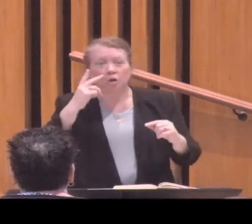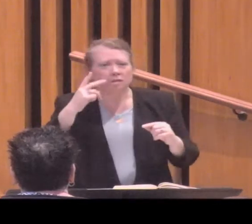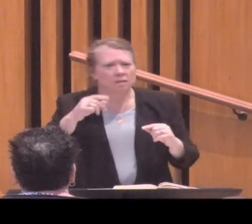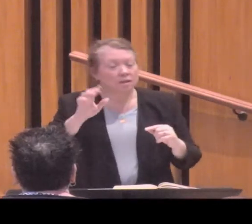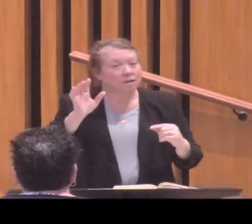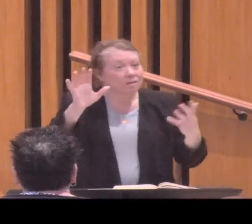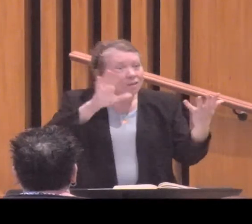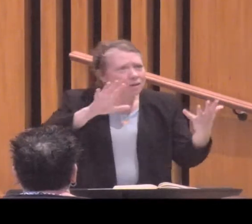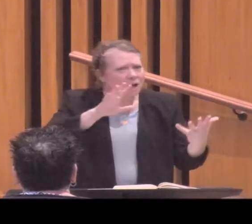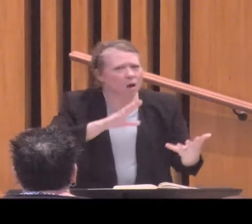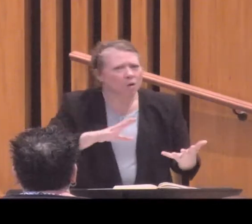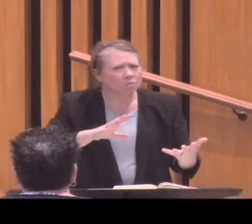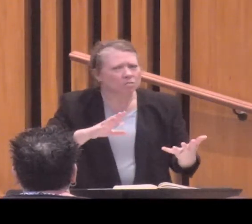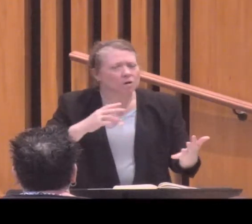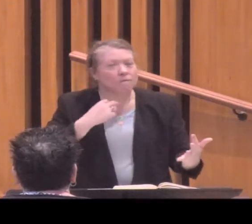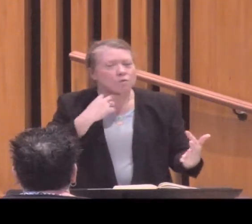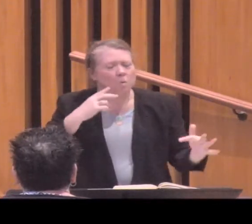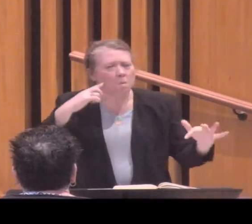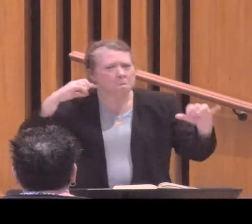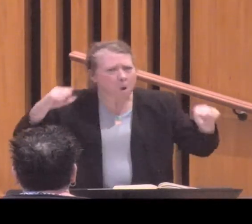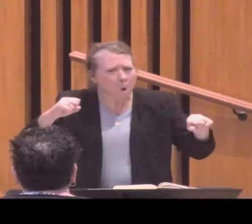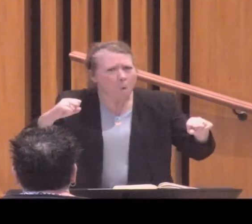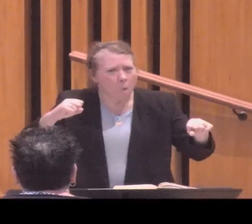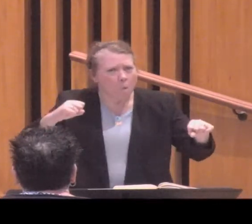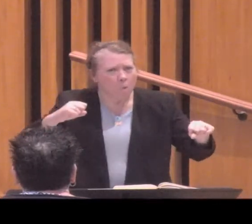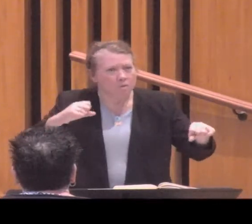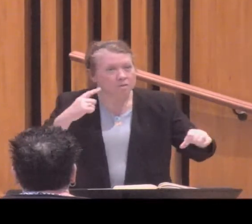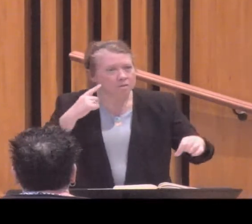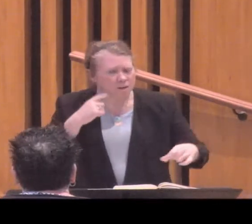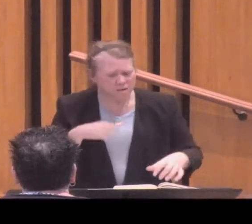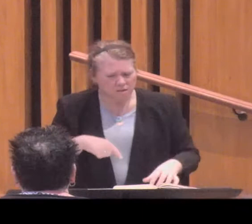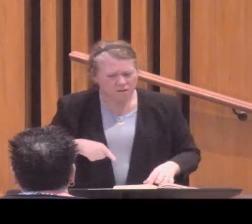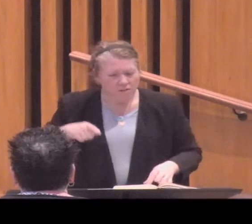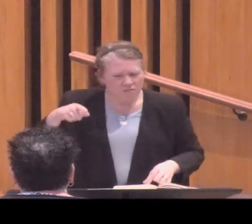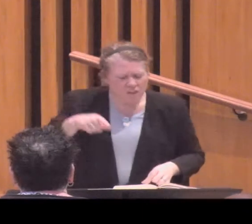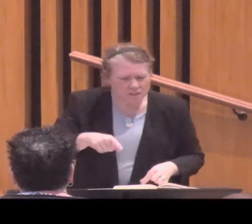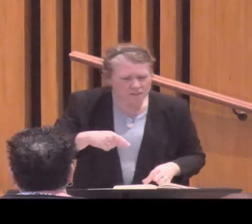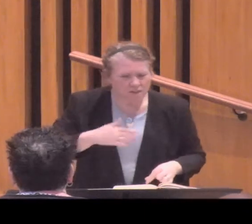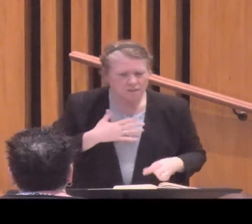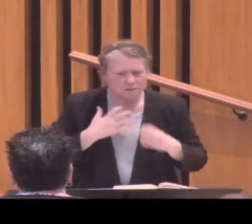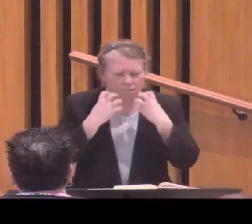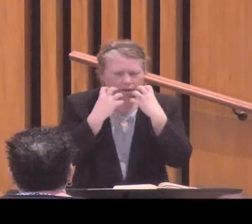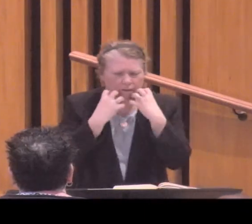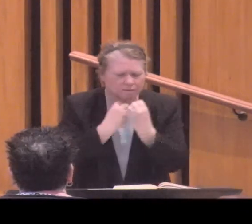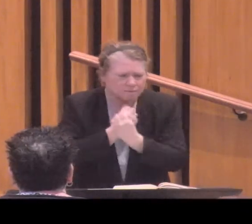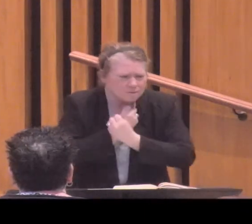voice, "This is my beloved son. Listen to him."